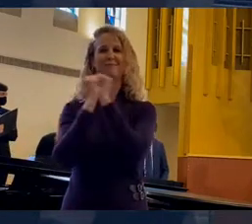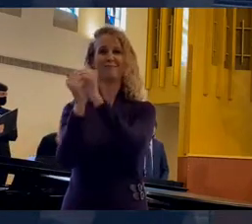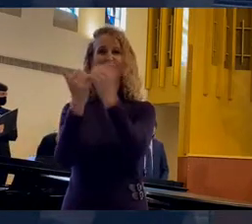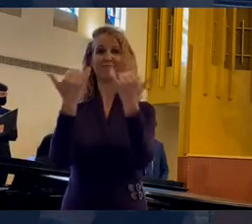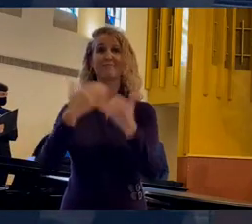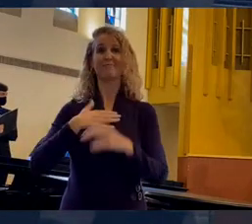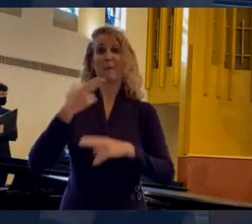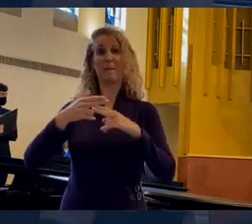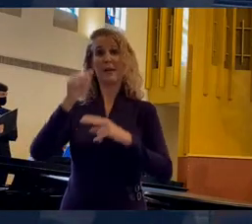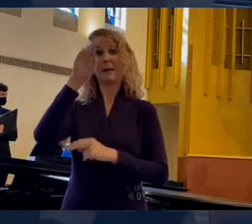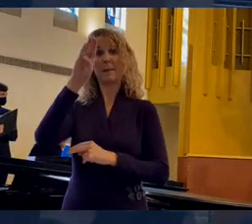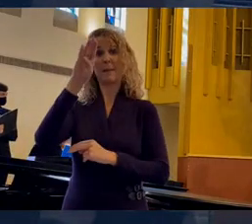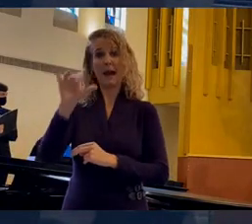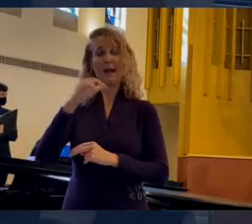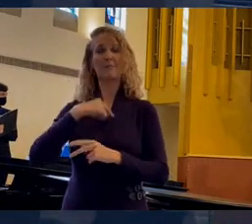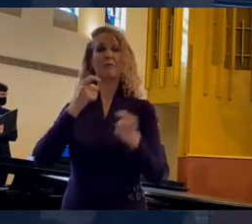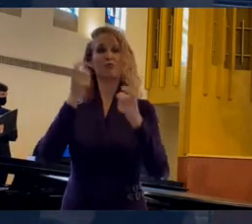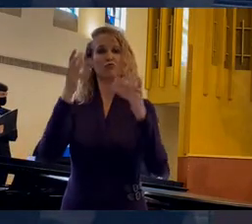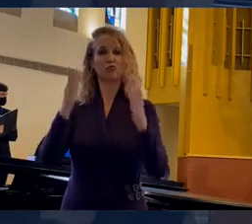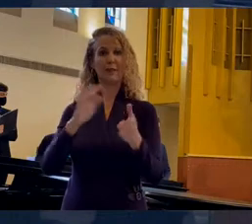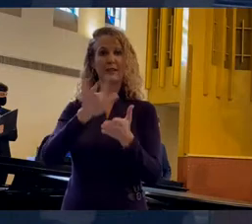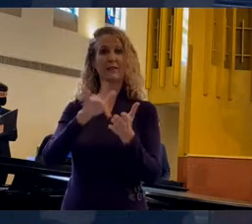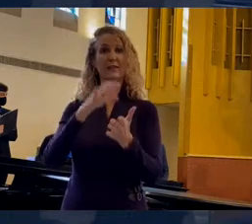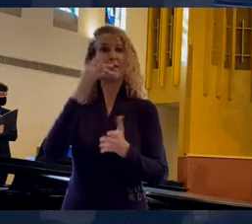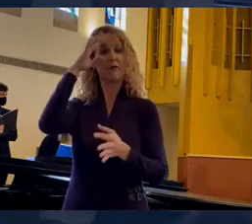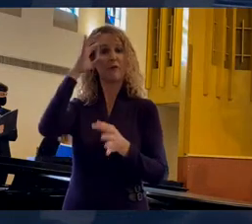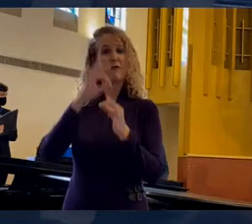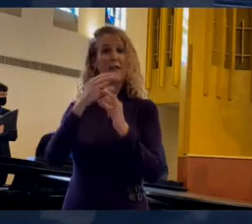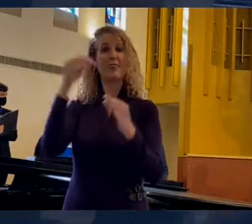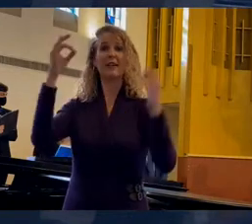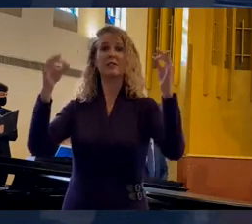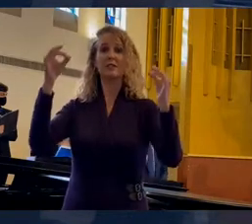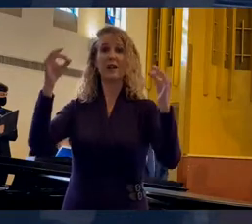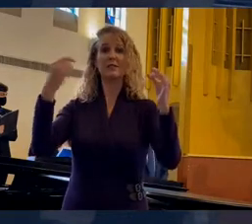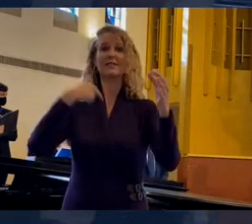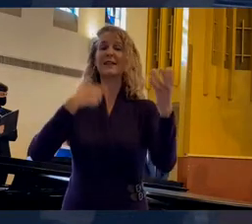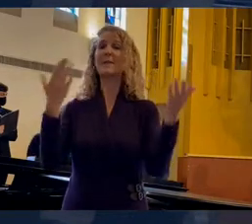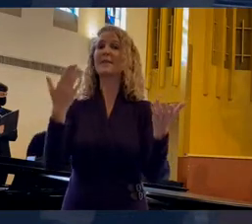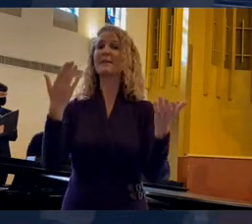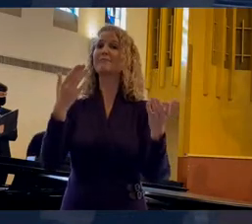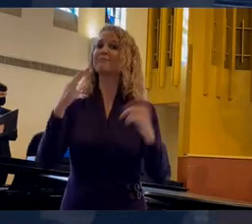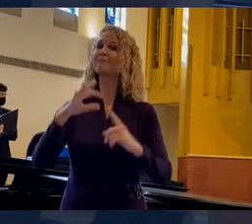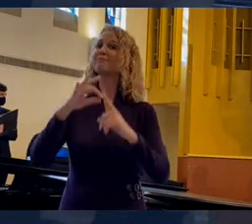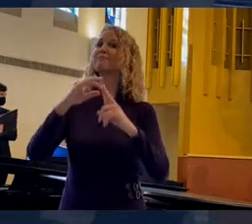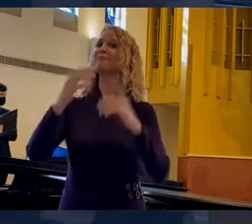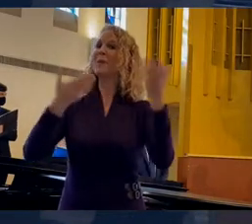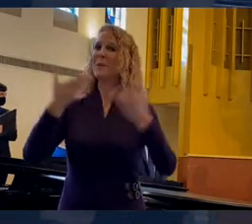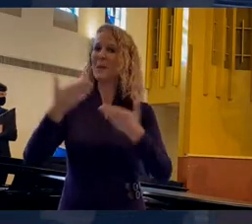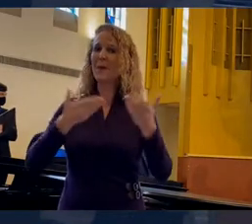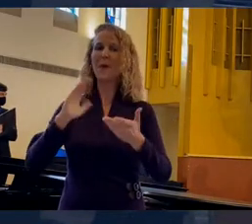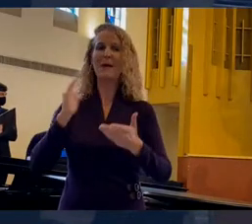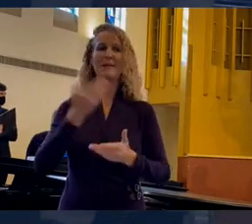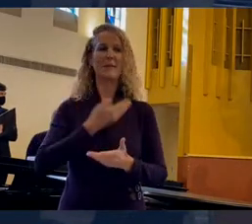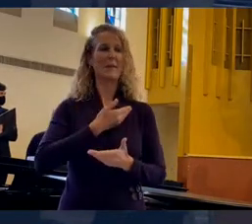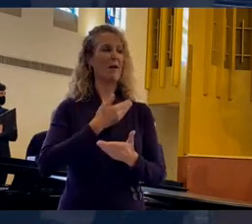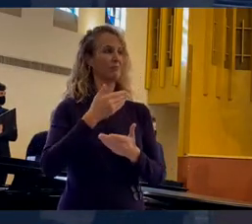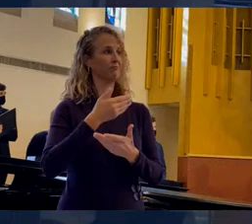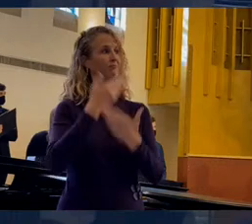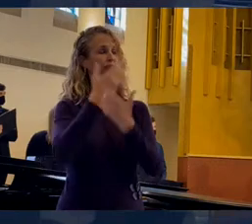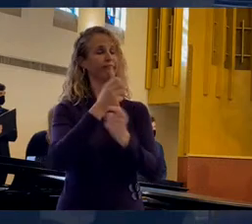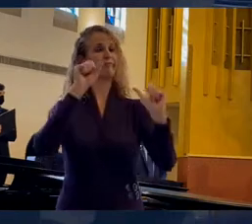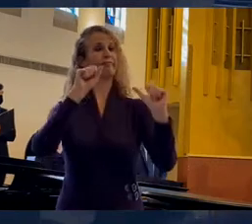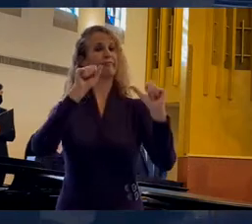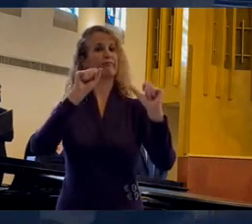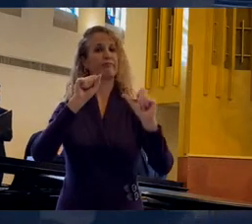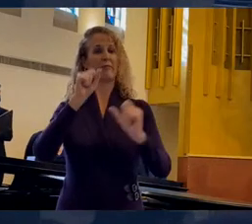place. I'm Abby King-Kaiser. I'm the director of the Center for Faith and Justice. I am here particularly to welcome our presider,